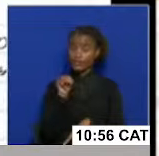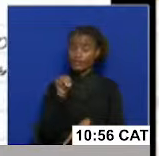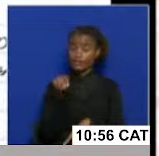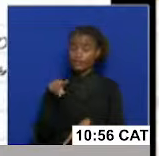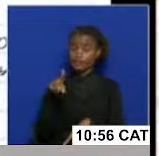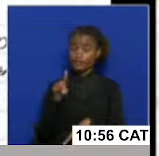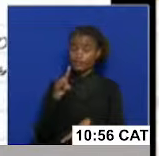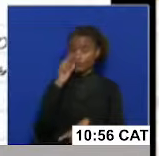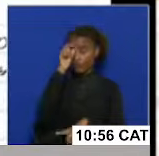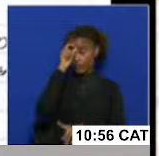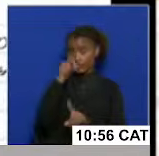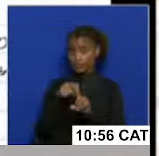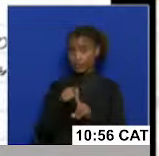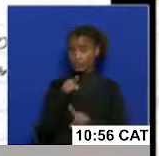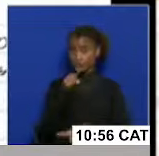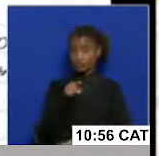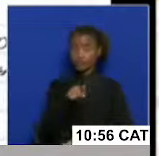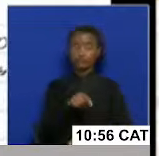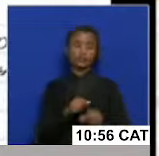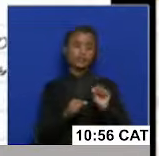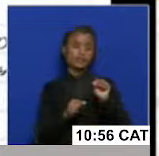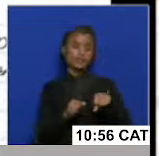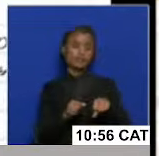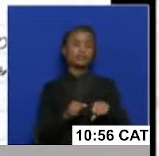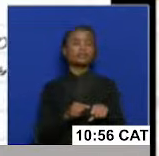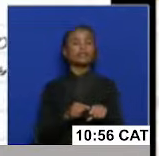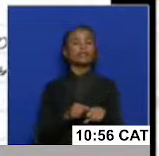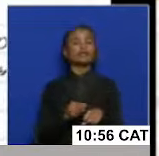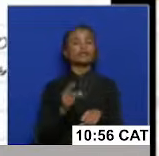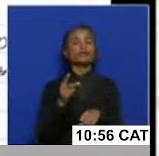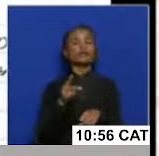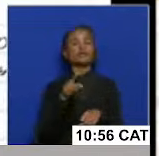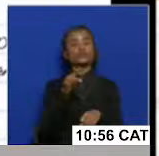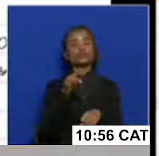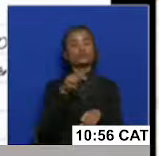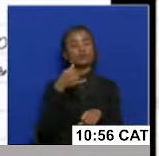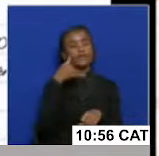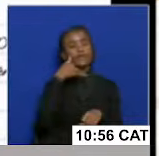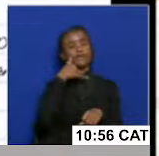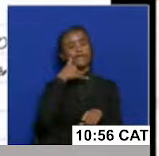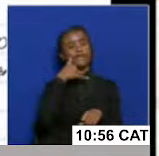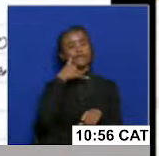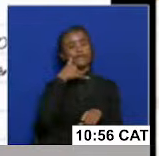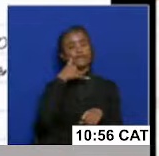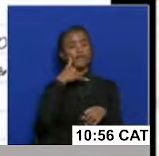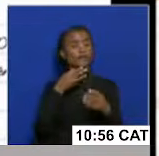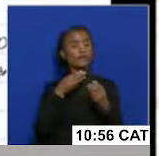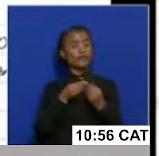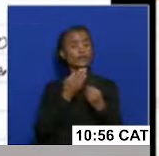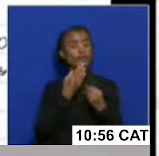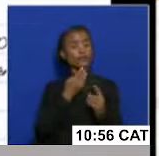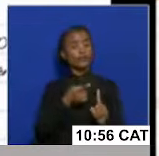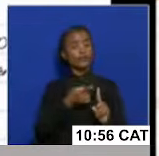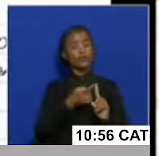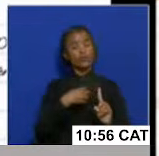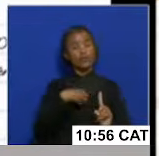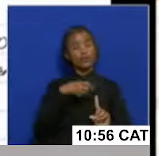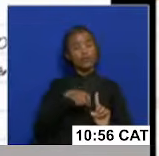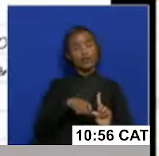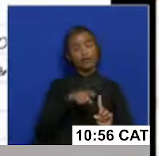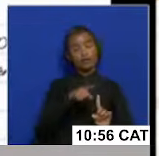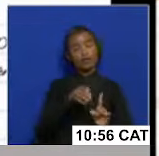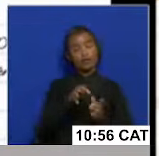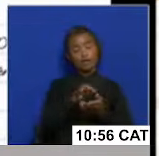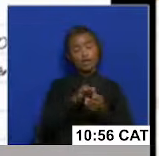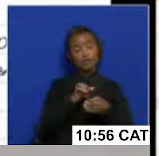Yes. and that you were, in fact, on a call with the owner of the stones, who I